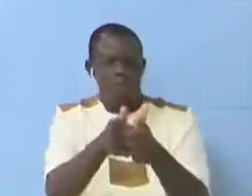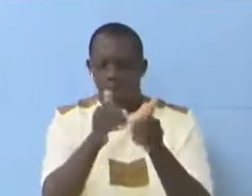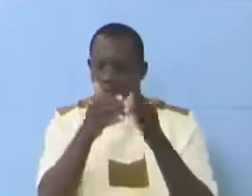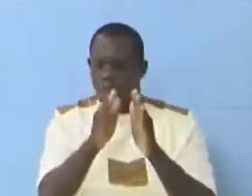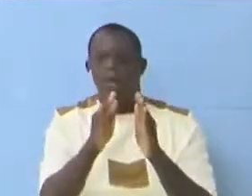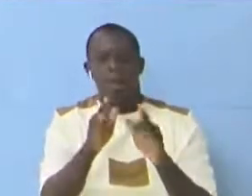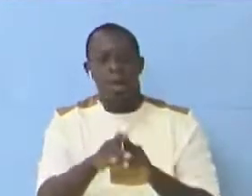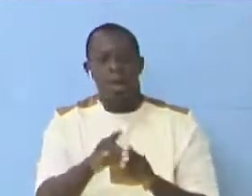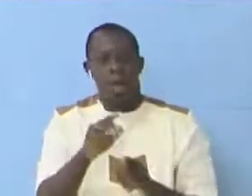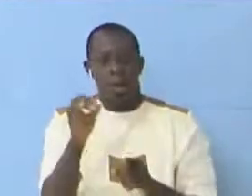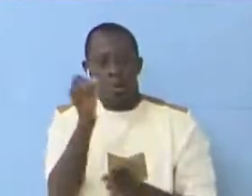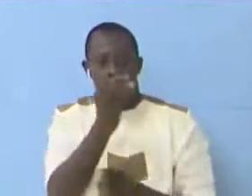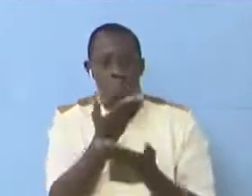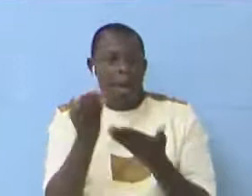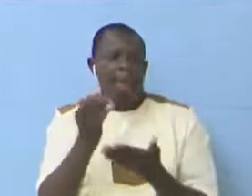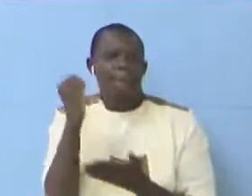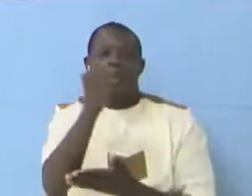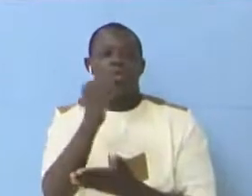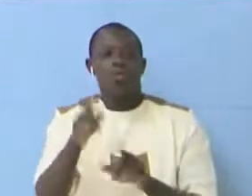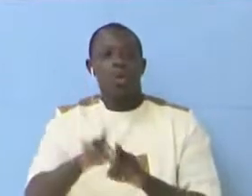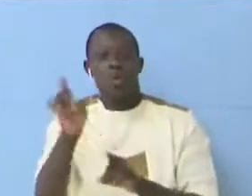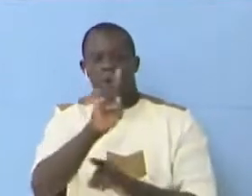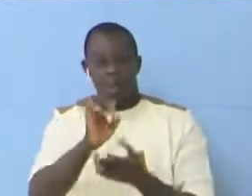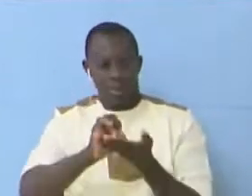Because my instructions were